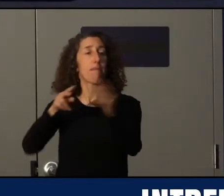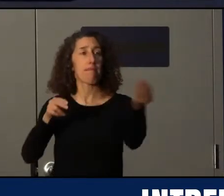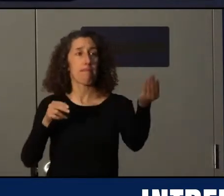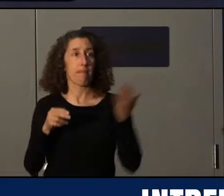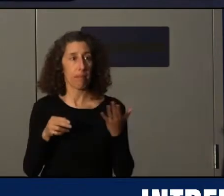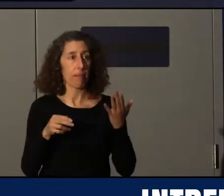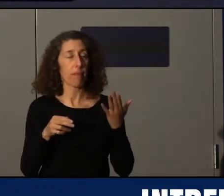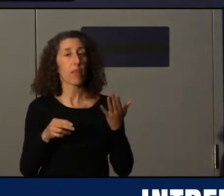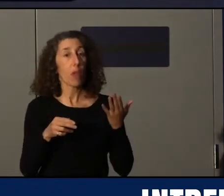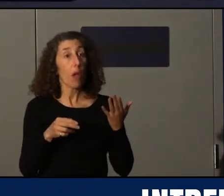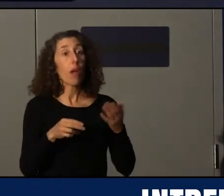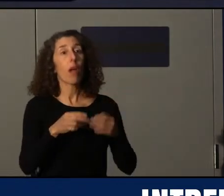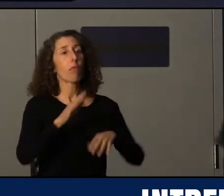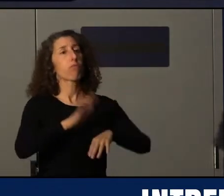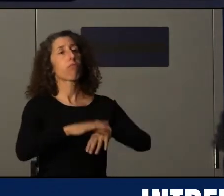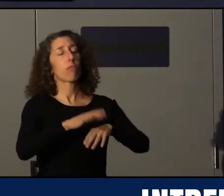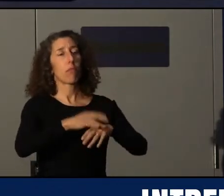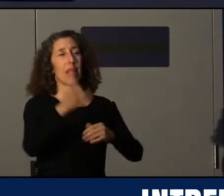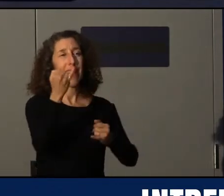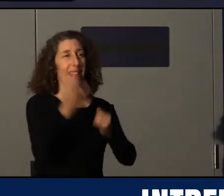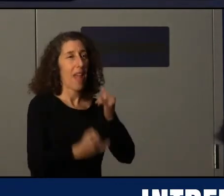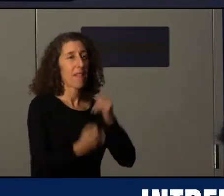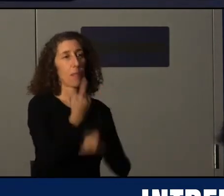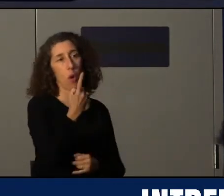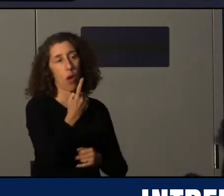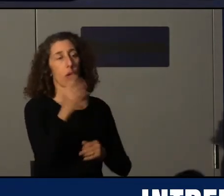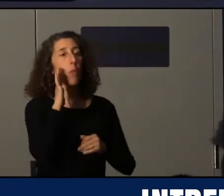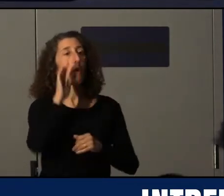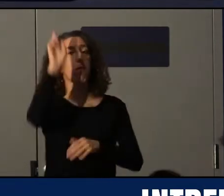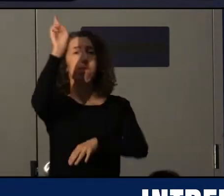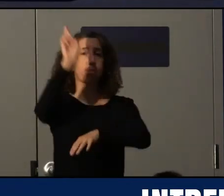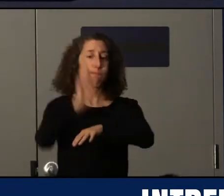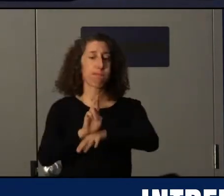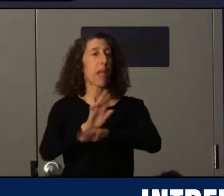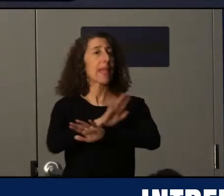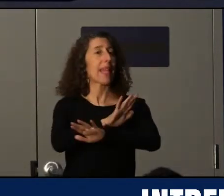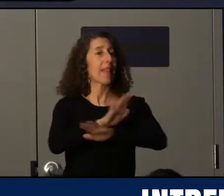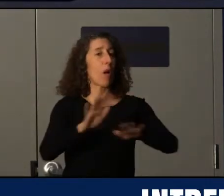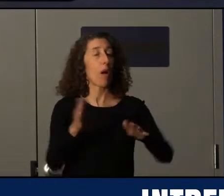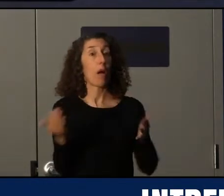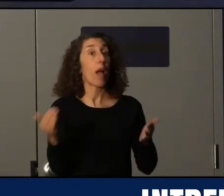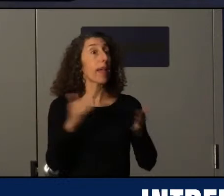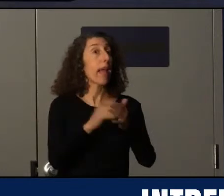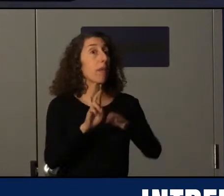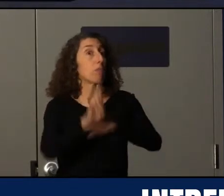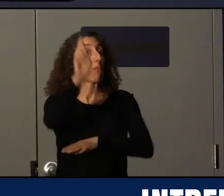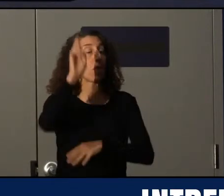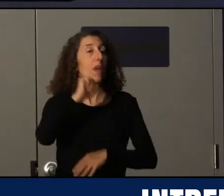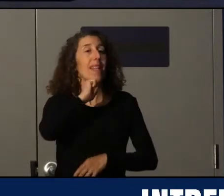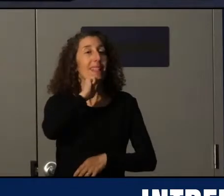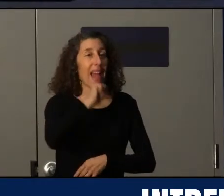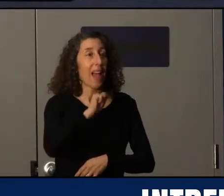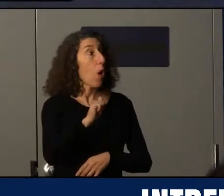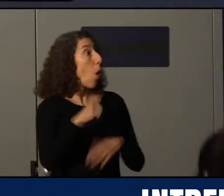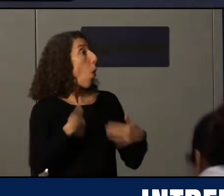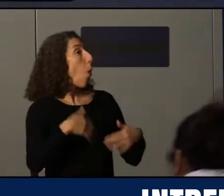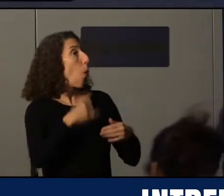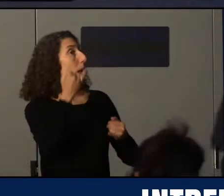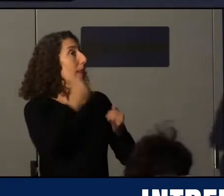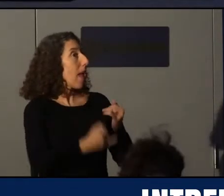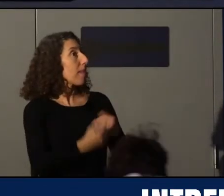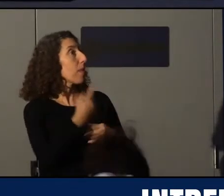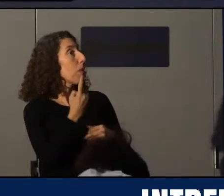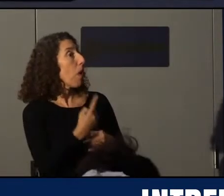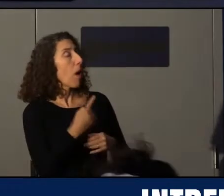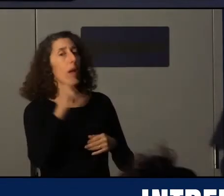program. And I've got the patch here for the STS-133 mission, and I think you guys might